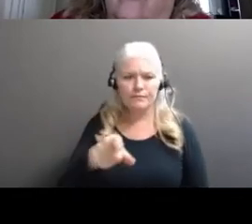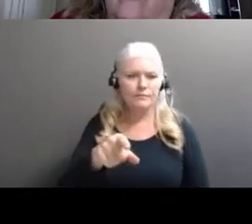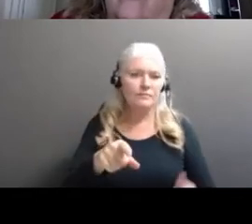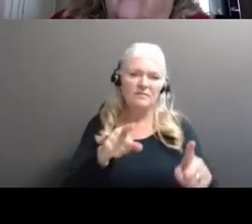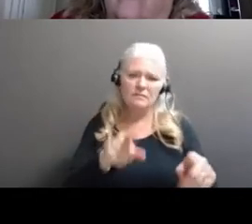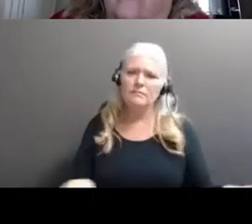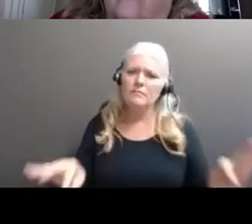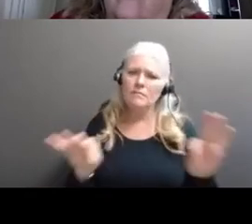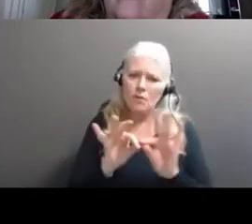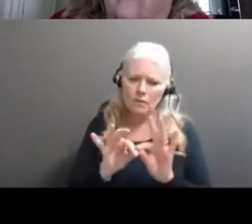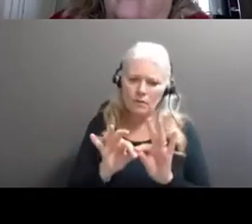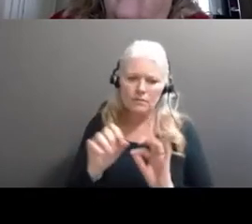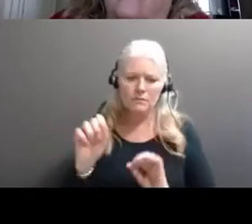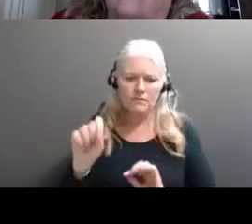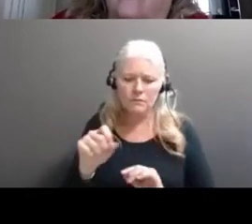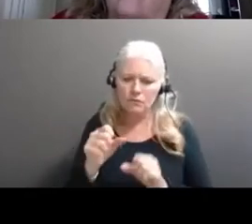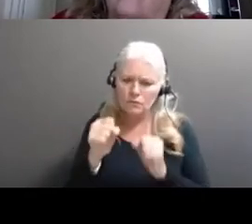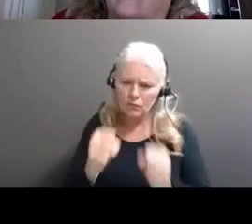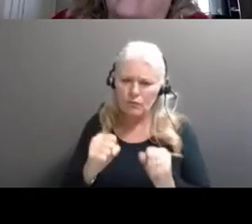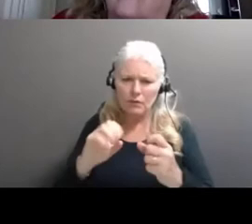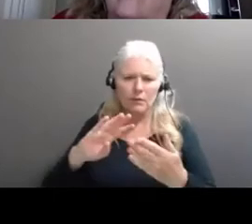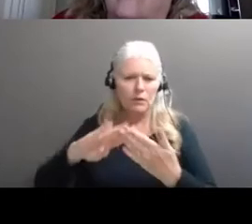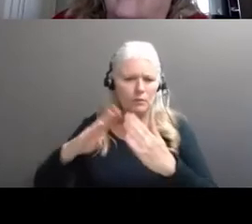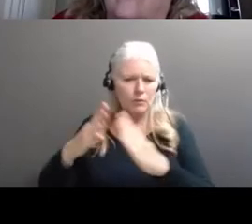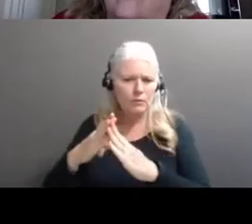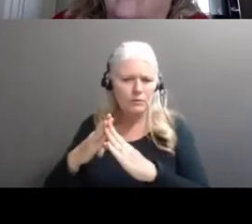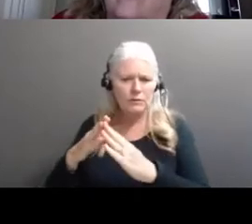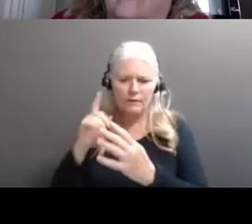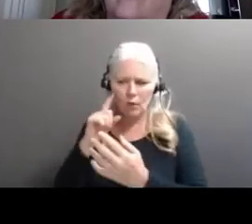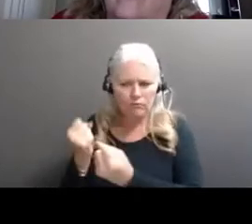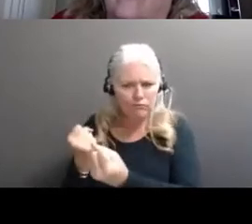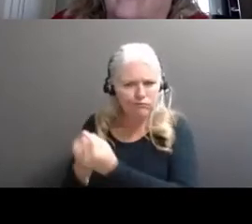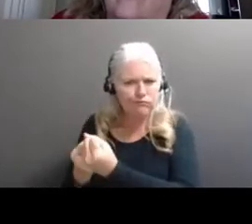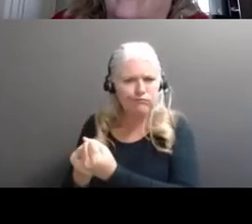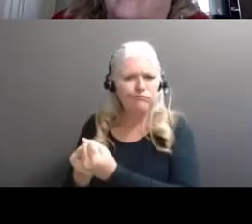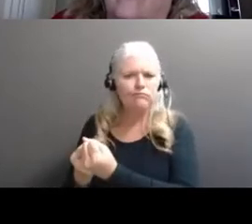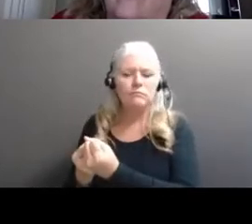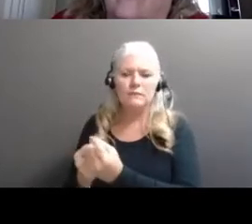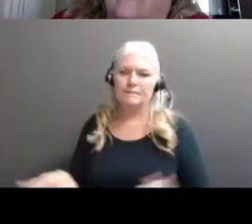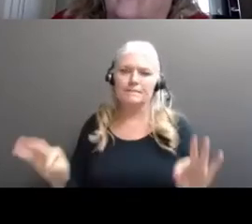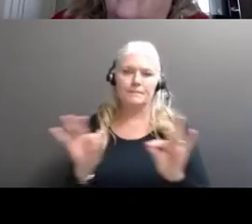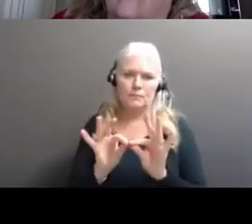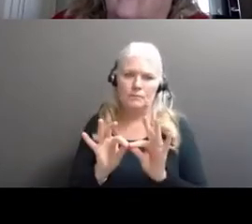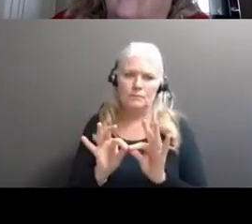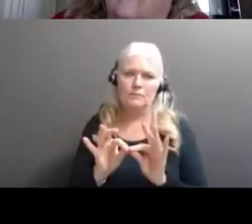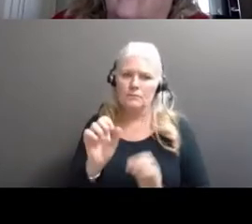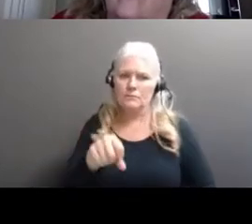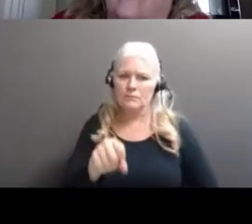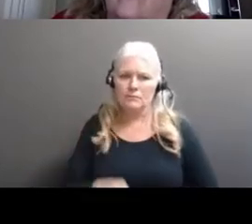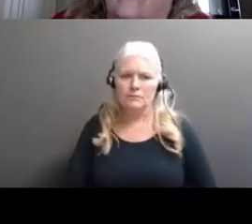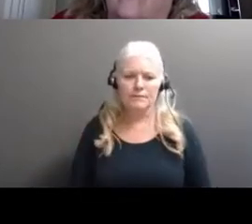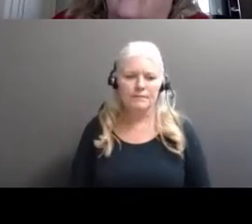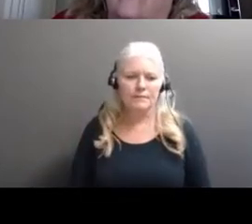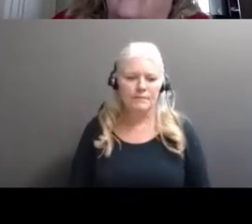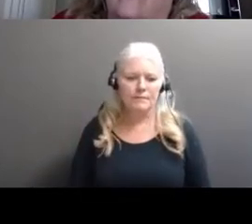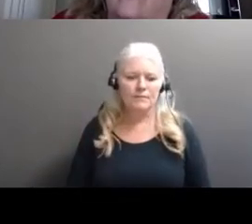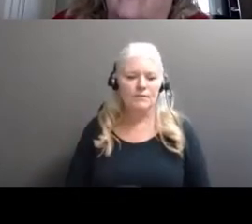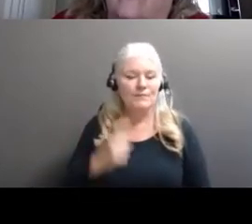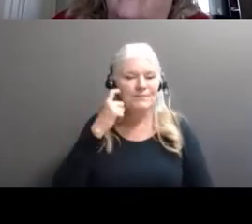a stronger community around you is quite crucial. So we mentioned Nova